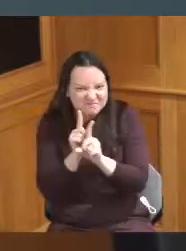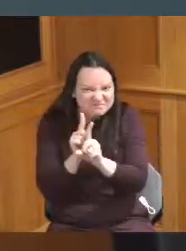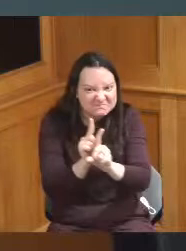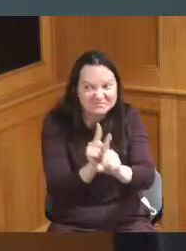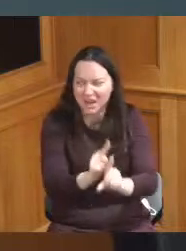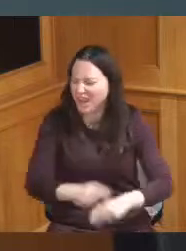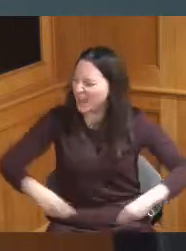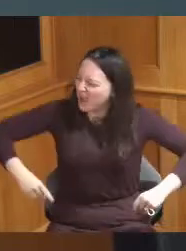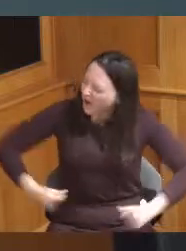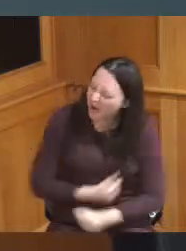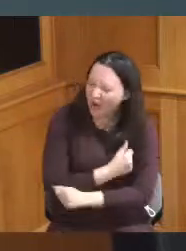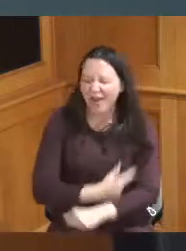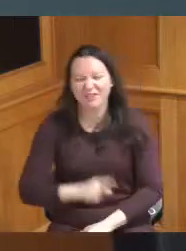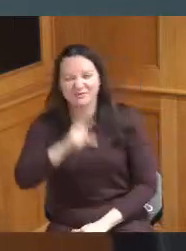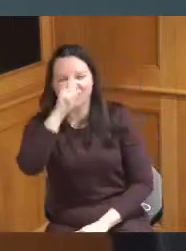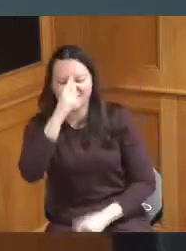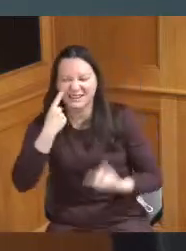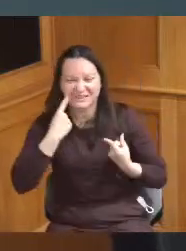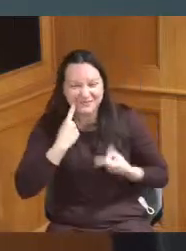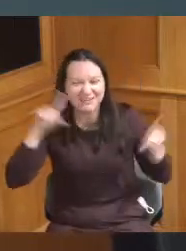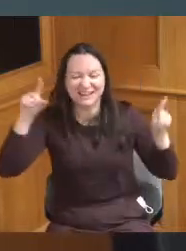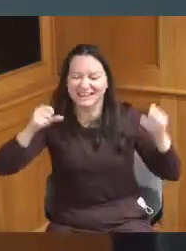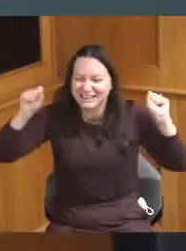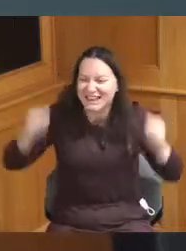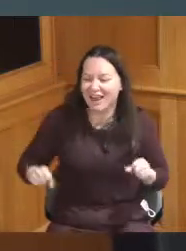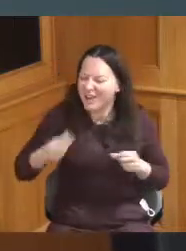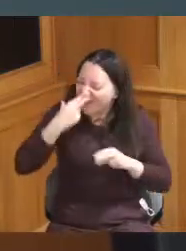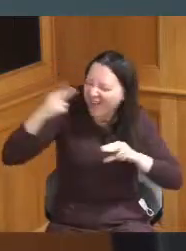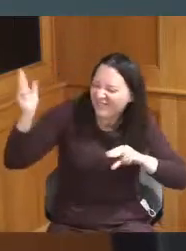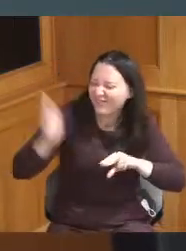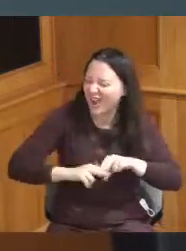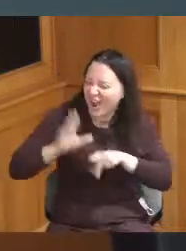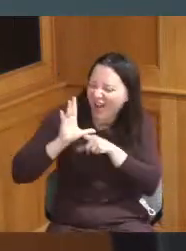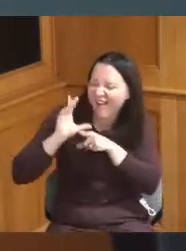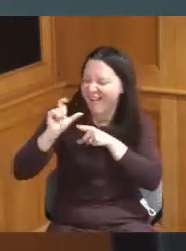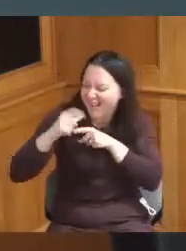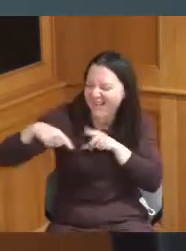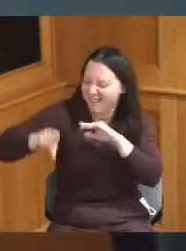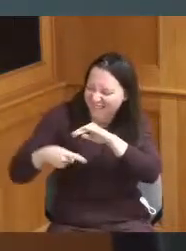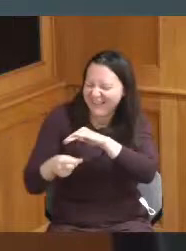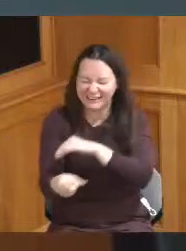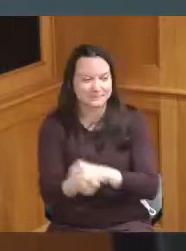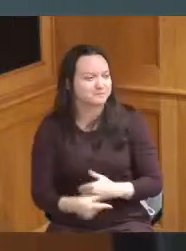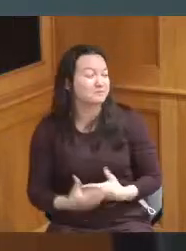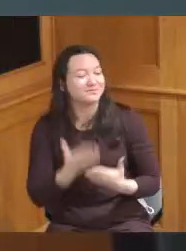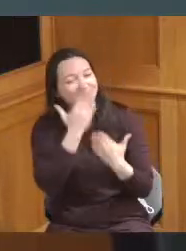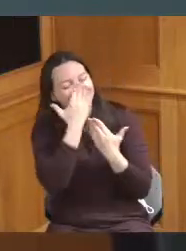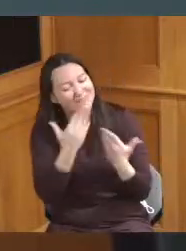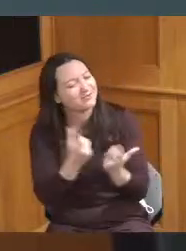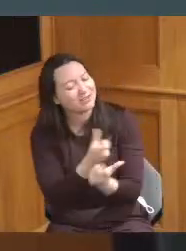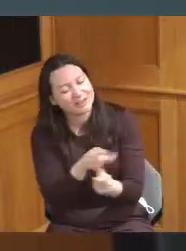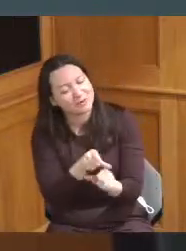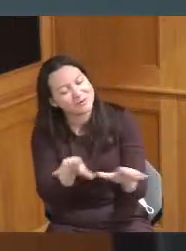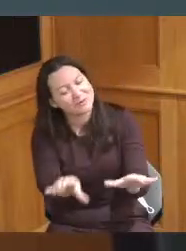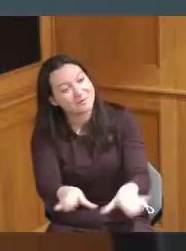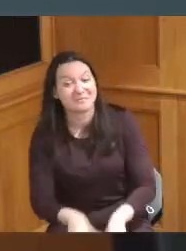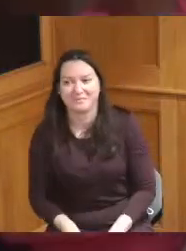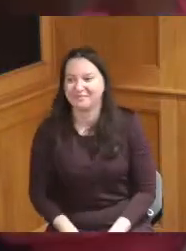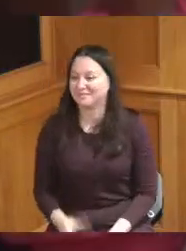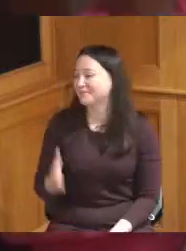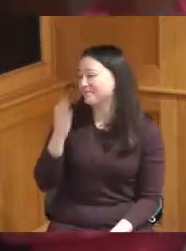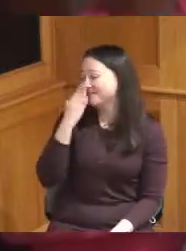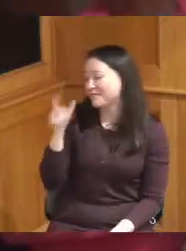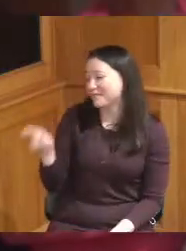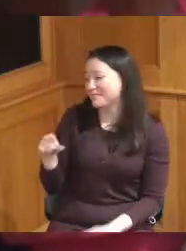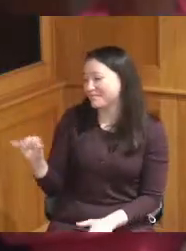I said, oh, man, I thought I was going to finally get ready to do something by myself. But I really appreciate all that you have done. And I